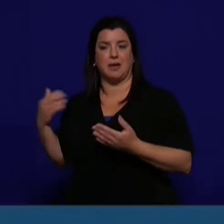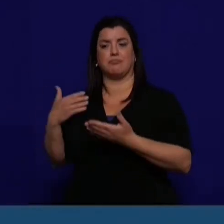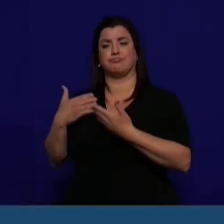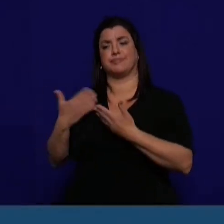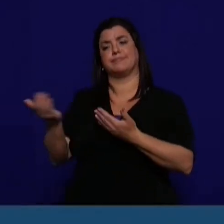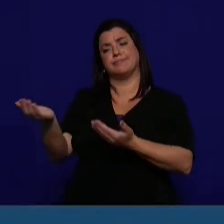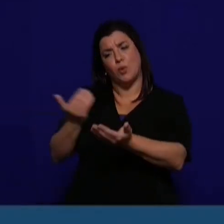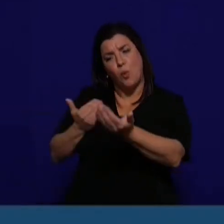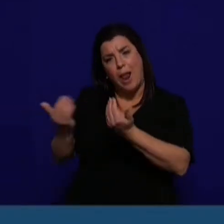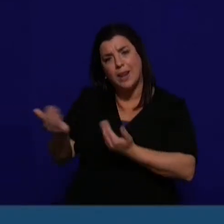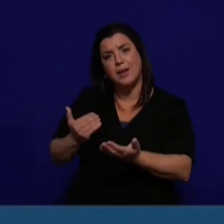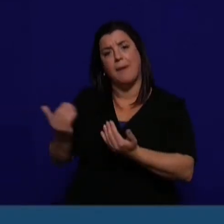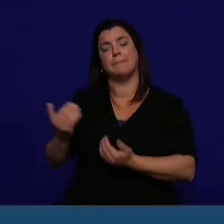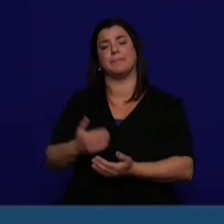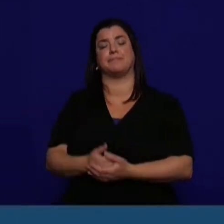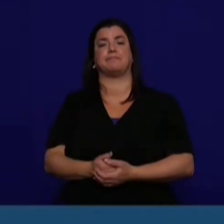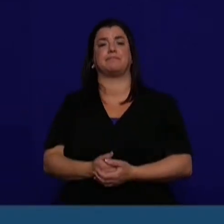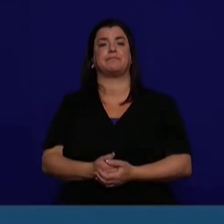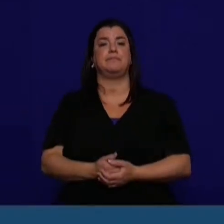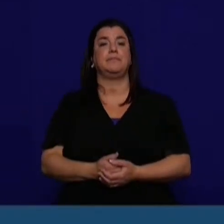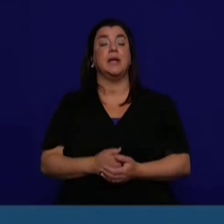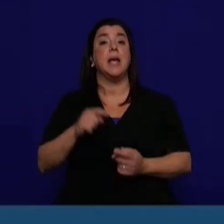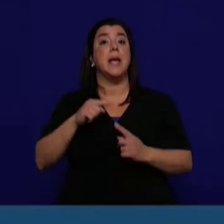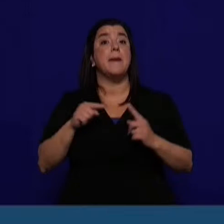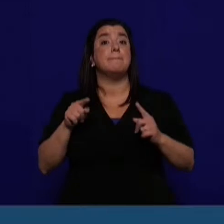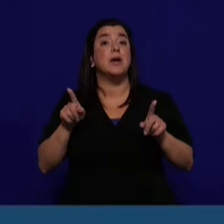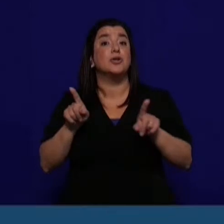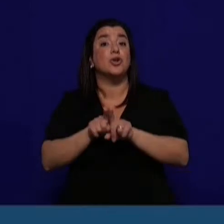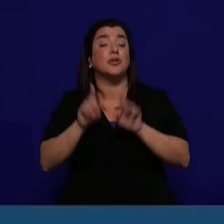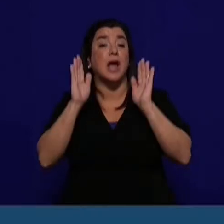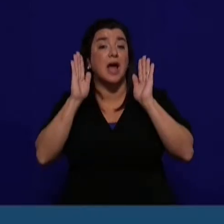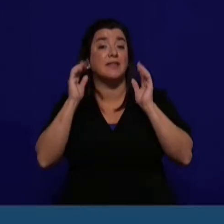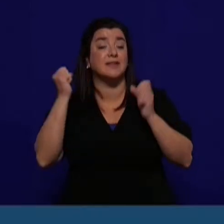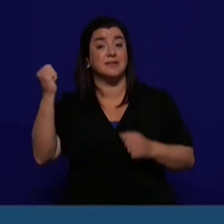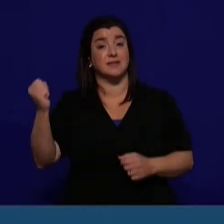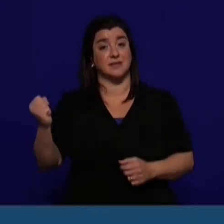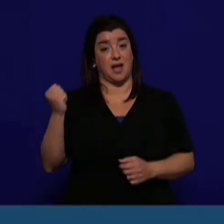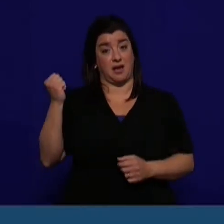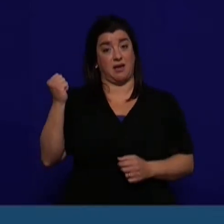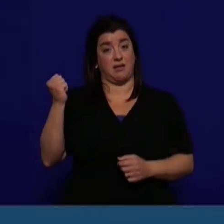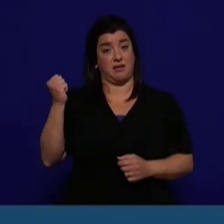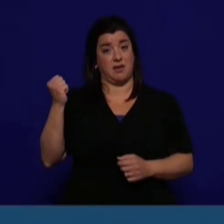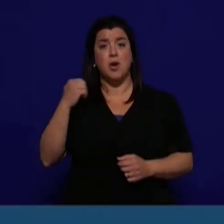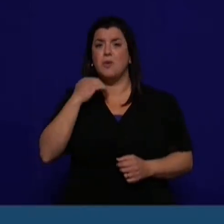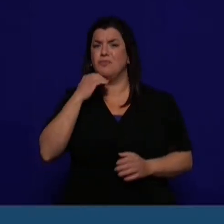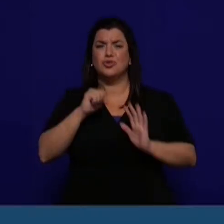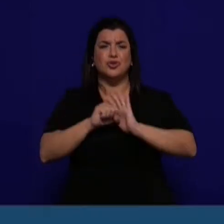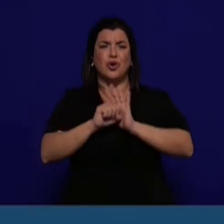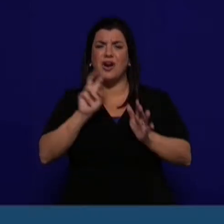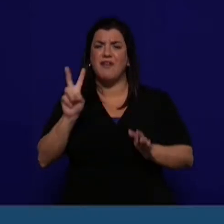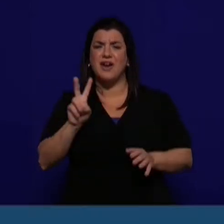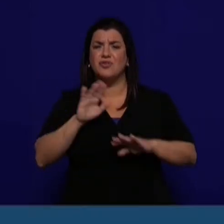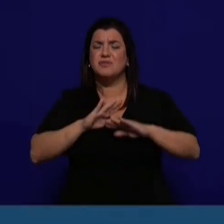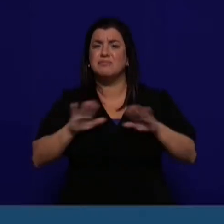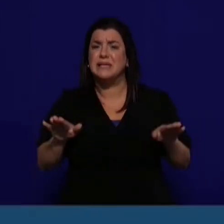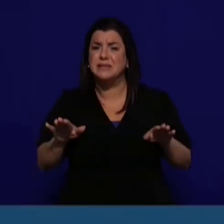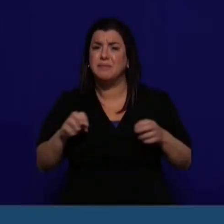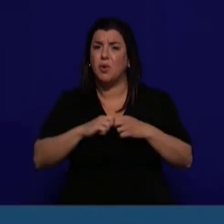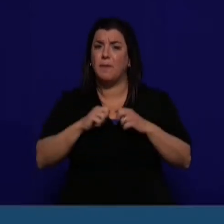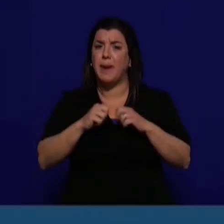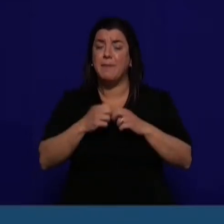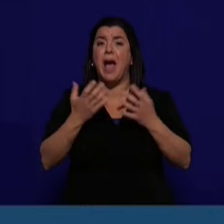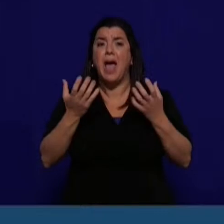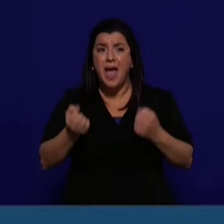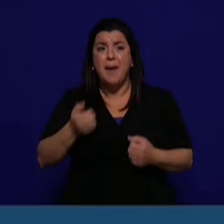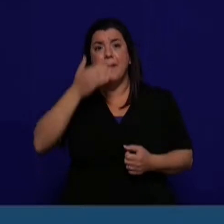hekk ukoll il-prijorità hija s-saħħa. Bħalma għandna l-COVID, għandna marti ieħor għaddej, għandna kundizzjonijiet oħra għaddejjin li tajnihom